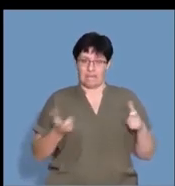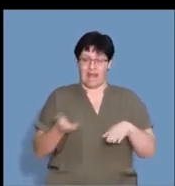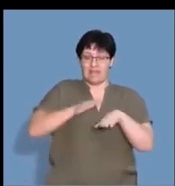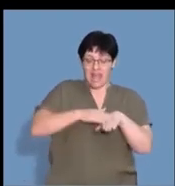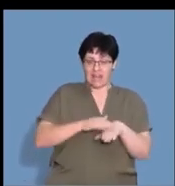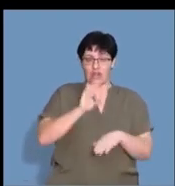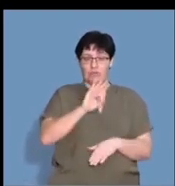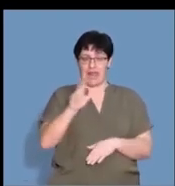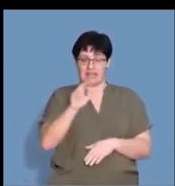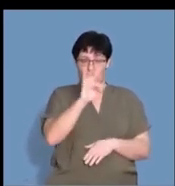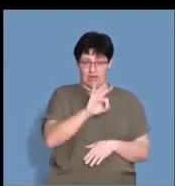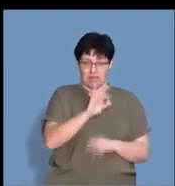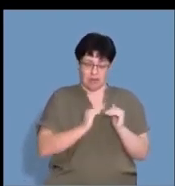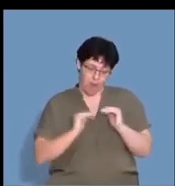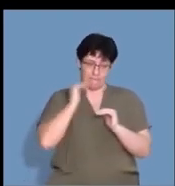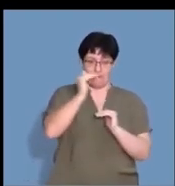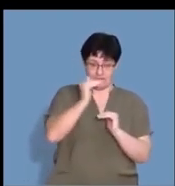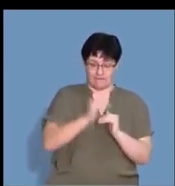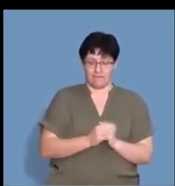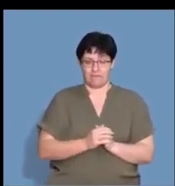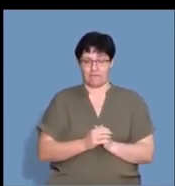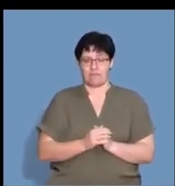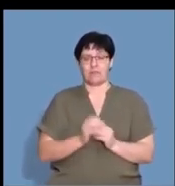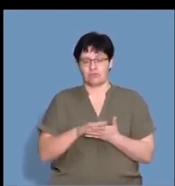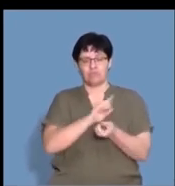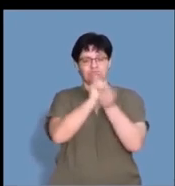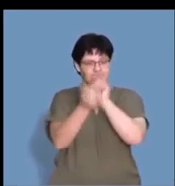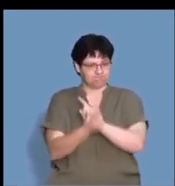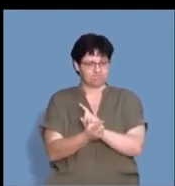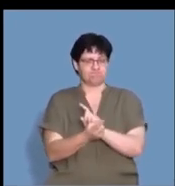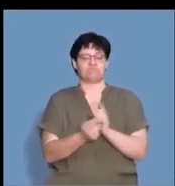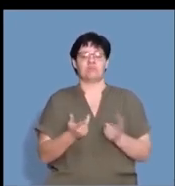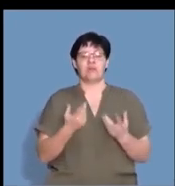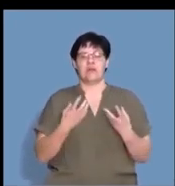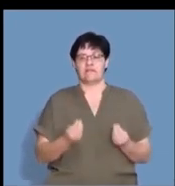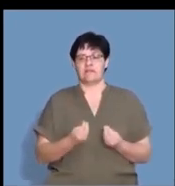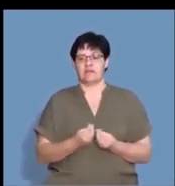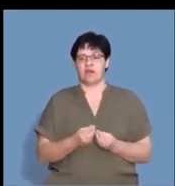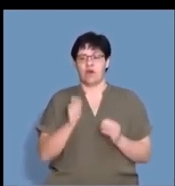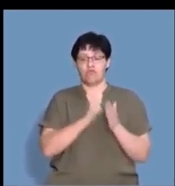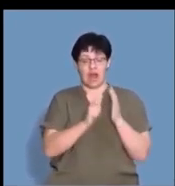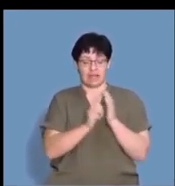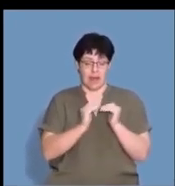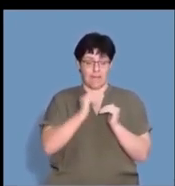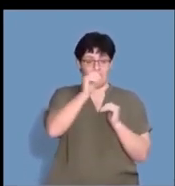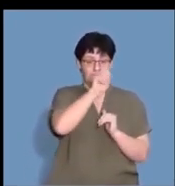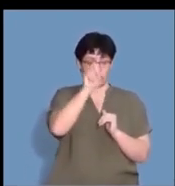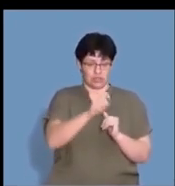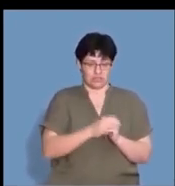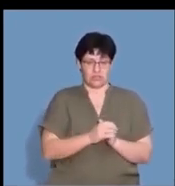that 383. So let's change our colors, and we now have, we write what's above my question